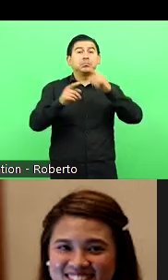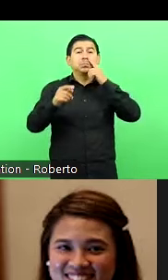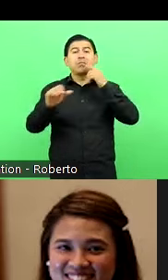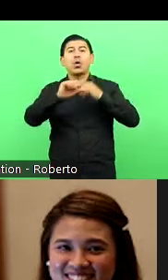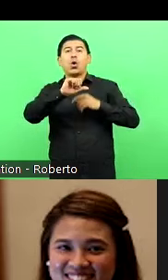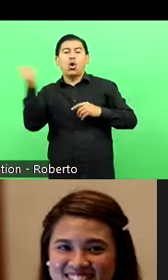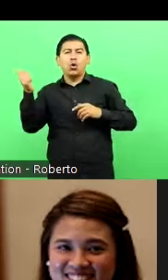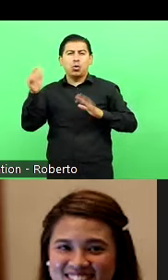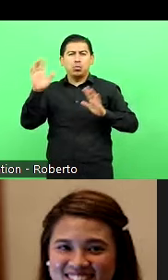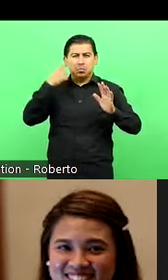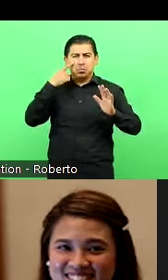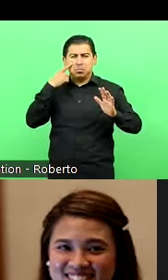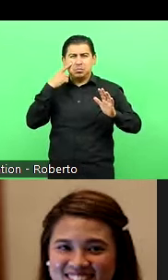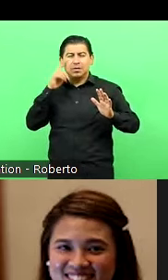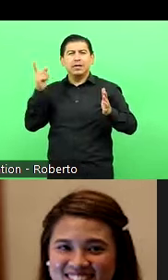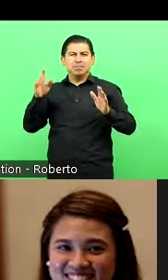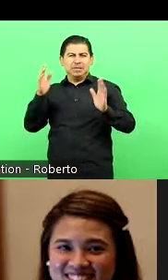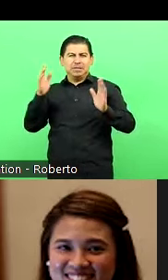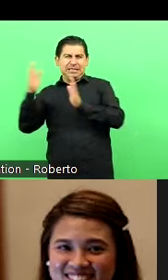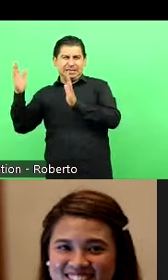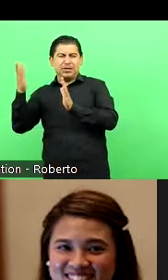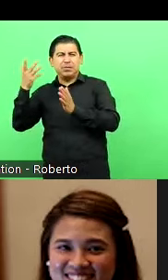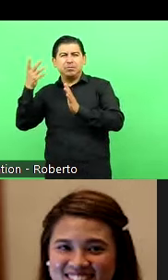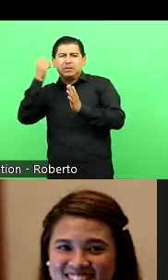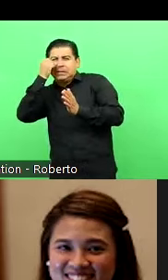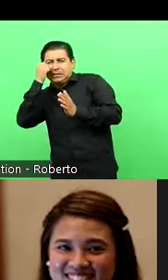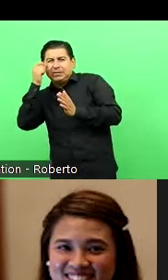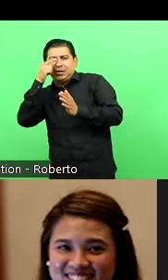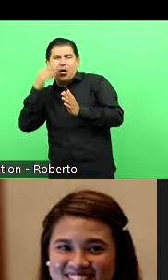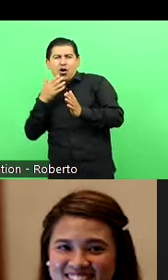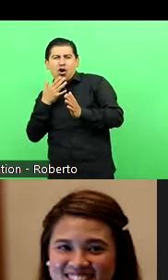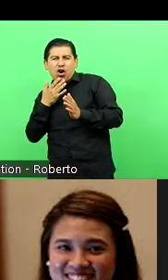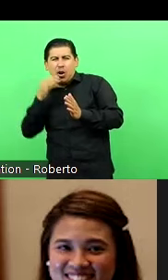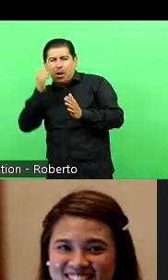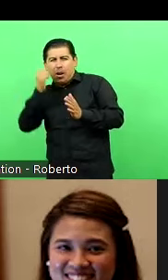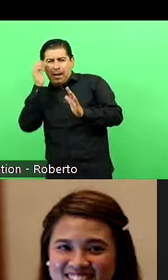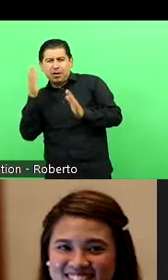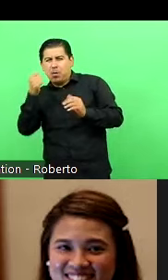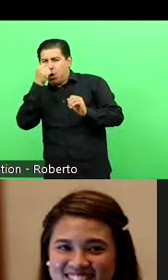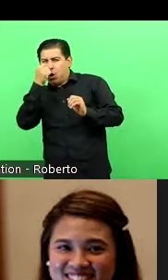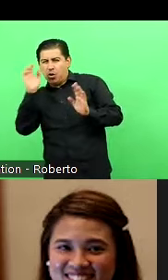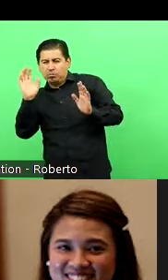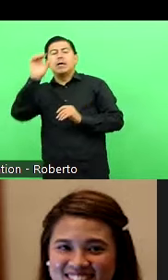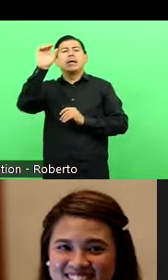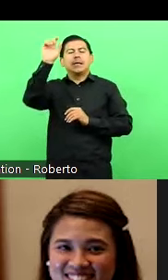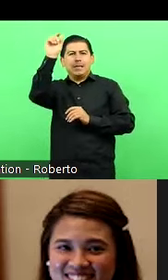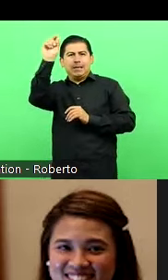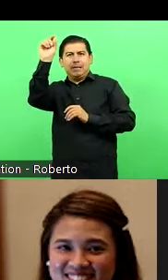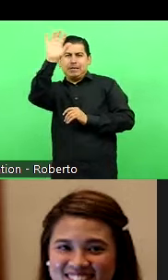Fault that transects the city. So the West Valley Fault is a fault line